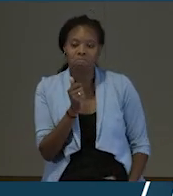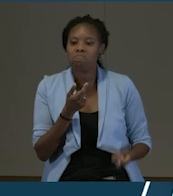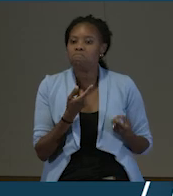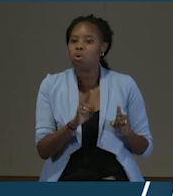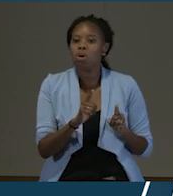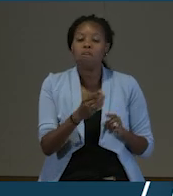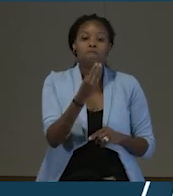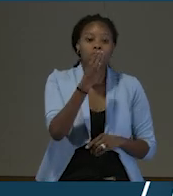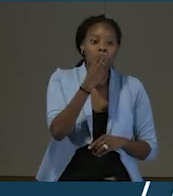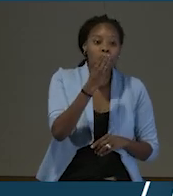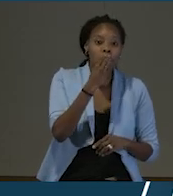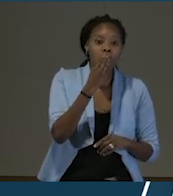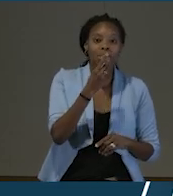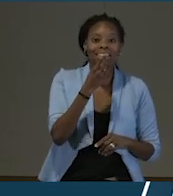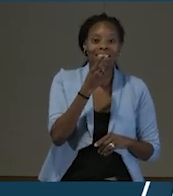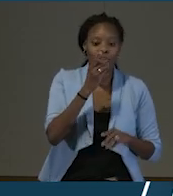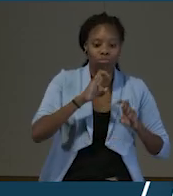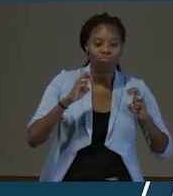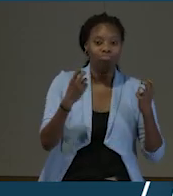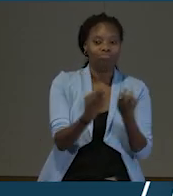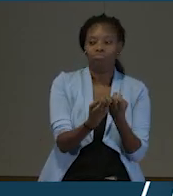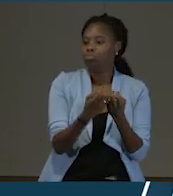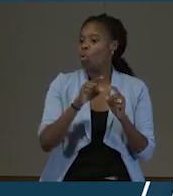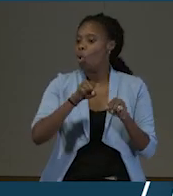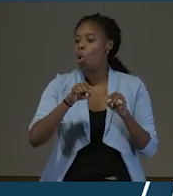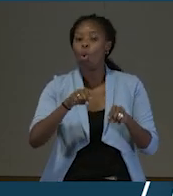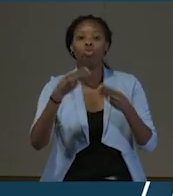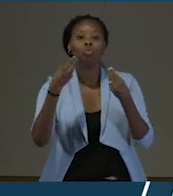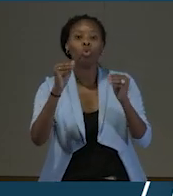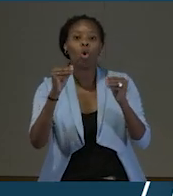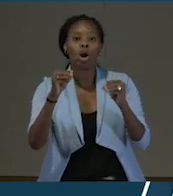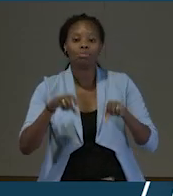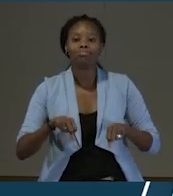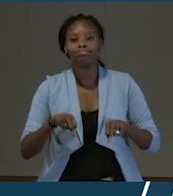bath times, at the grocery store, driving,